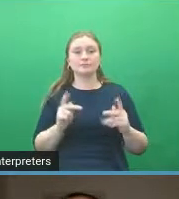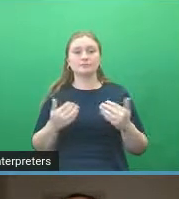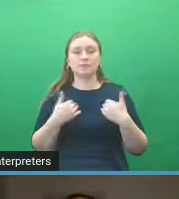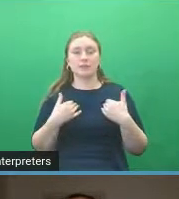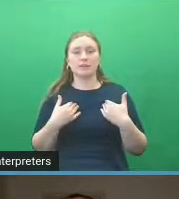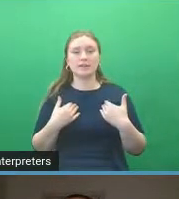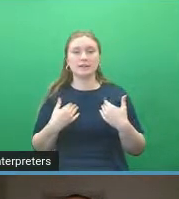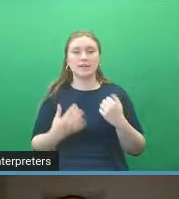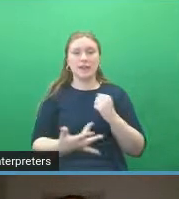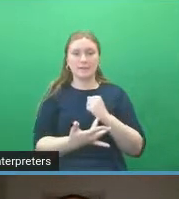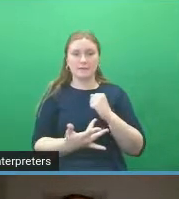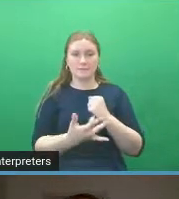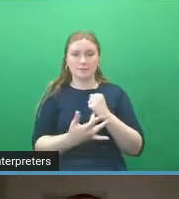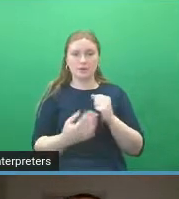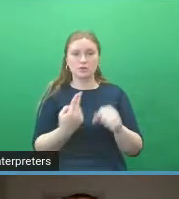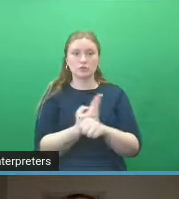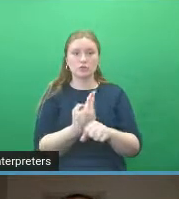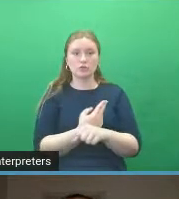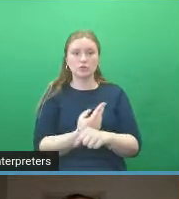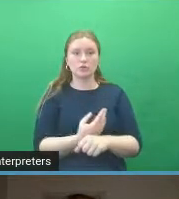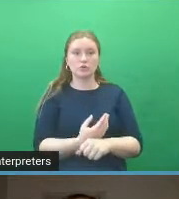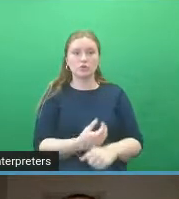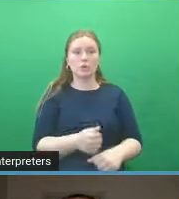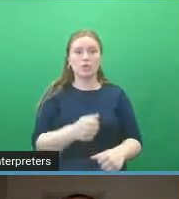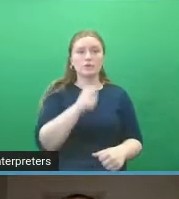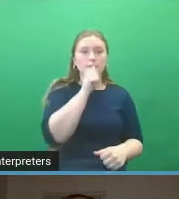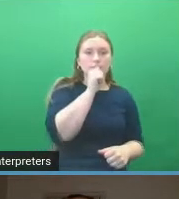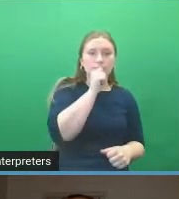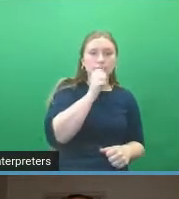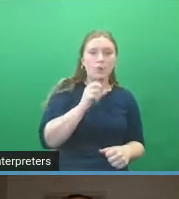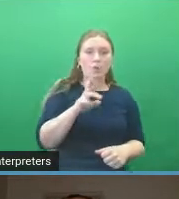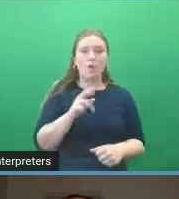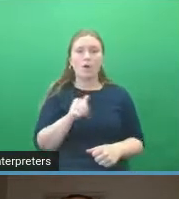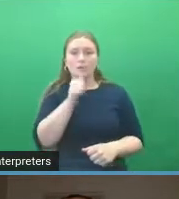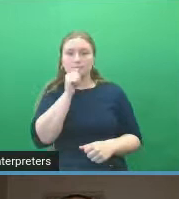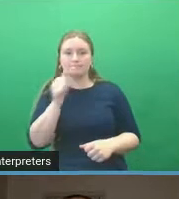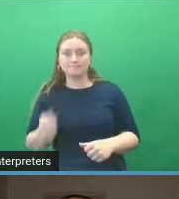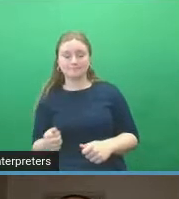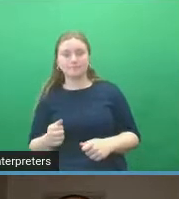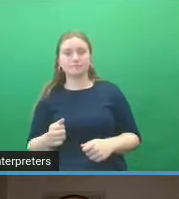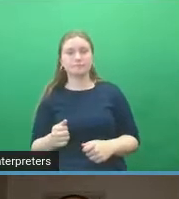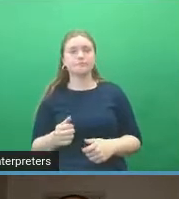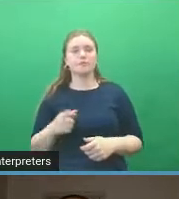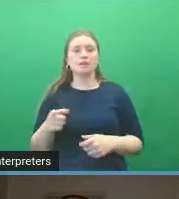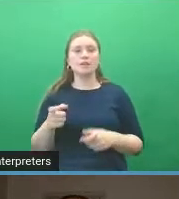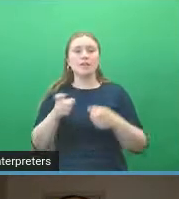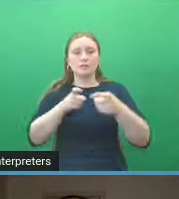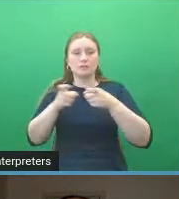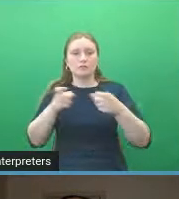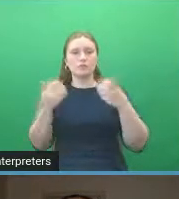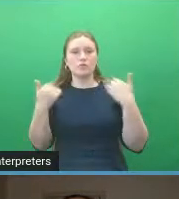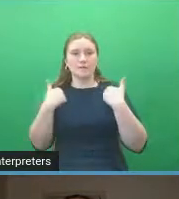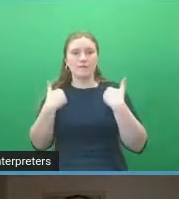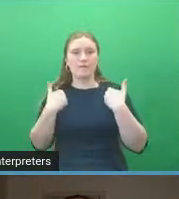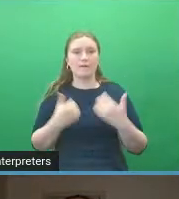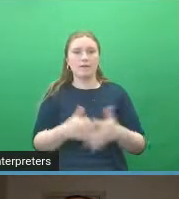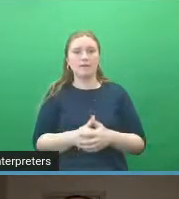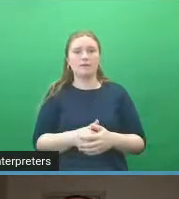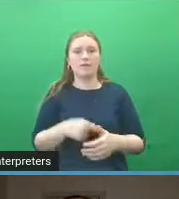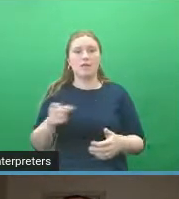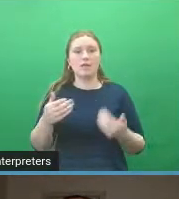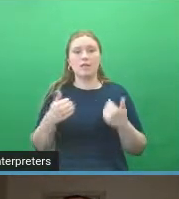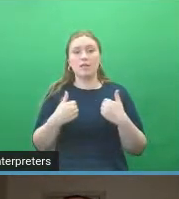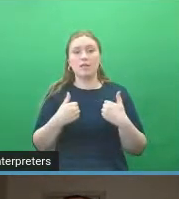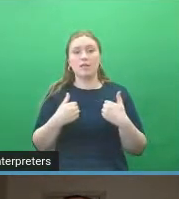meeting rooms by muting and unmuting students and taking the control over there. Schools must also have equipment and authorization to host